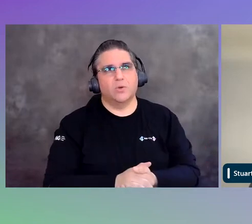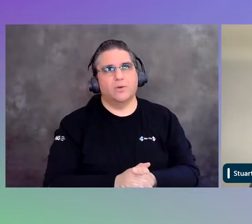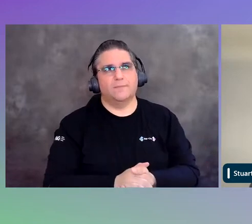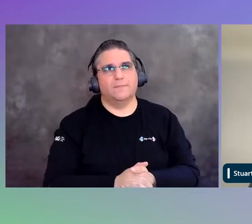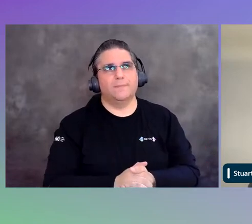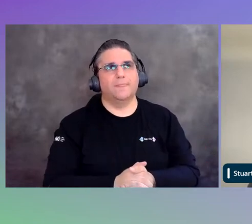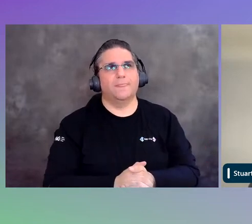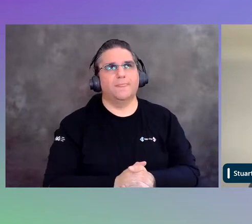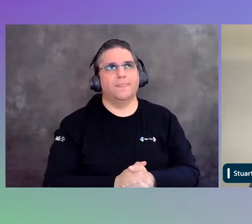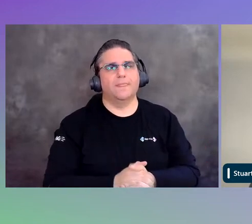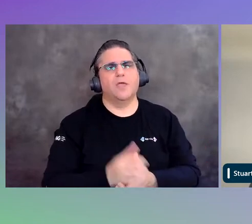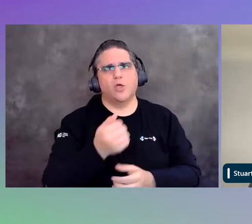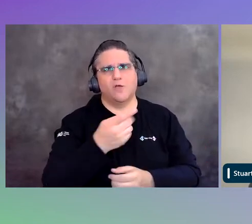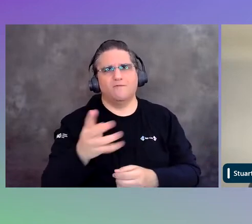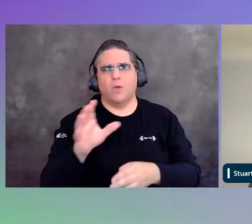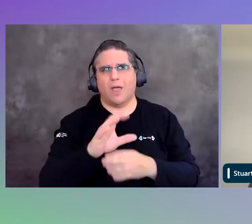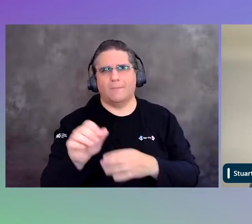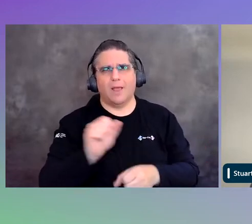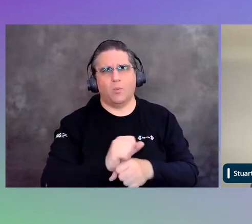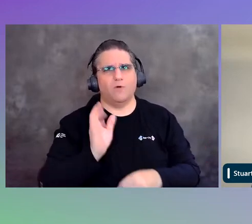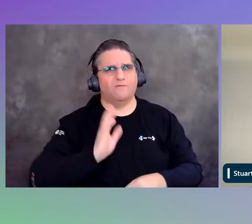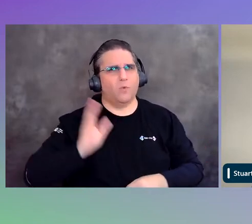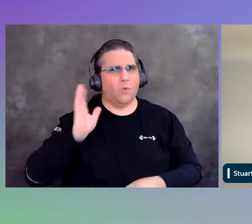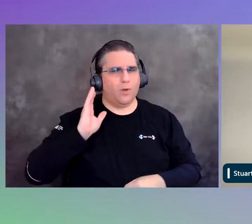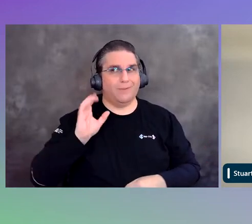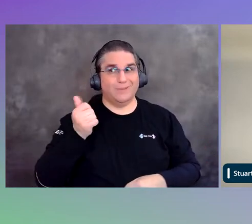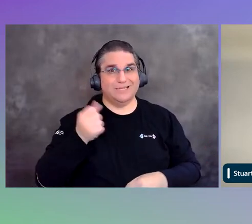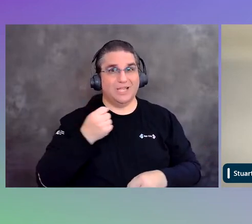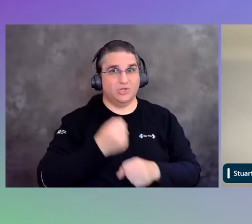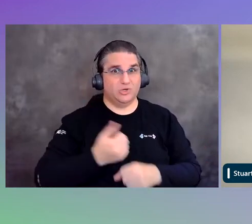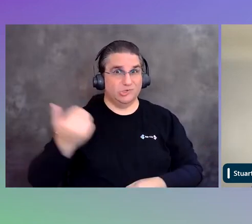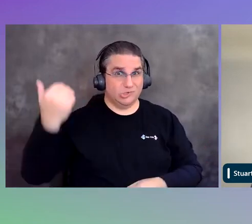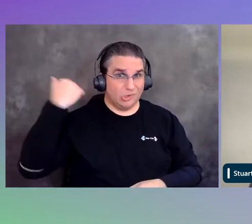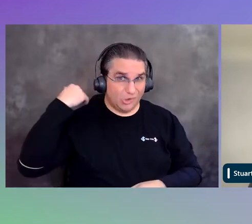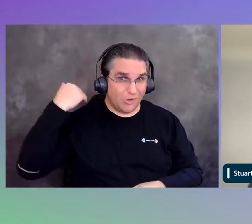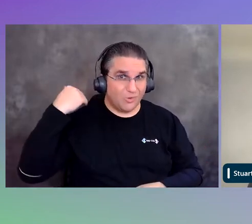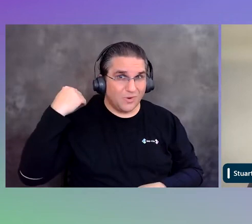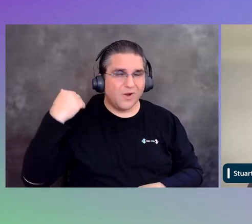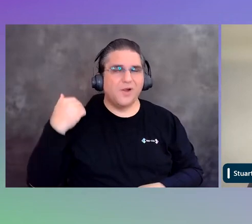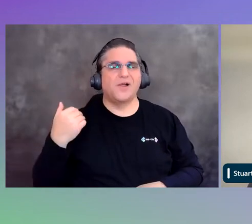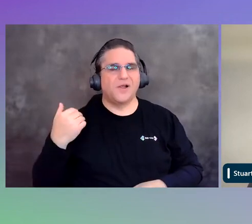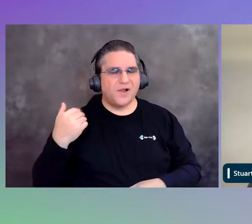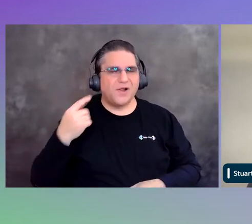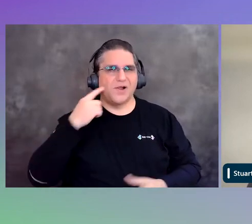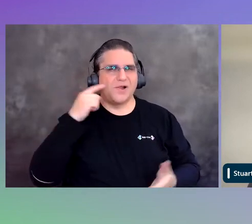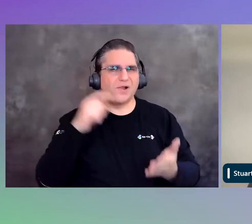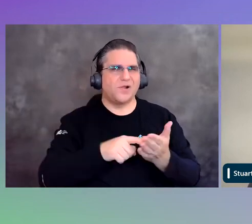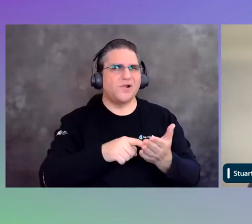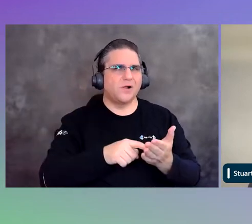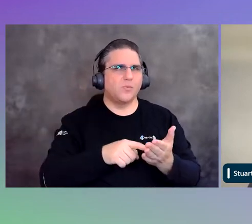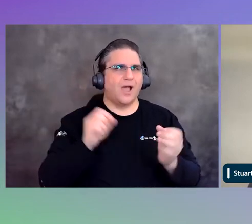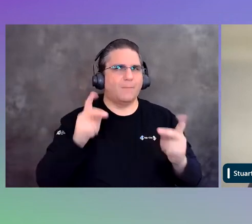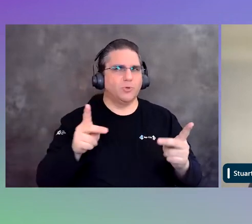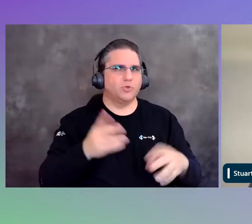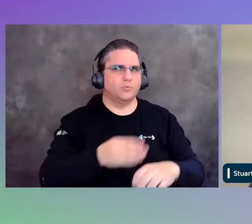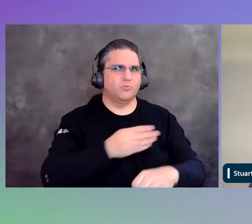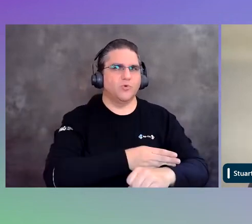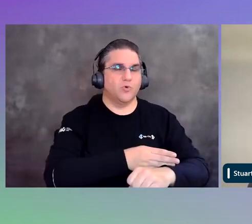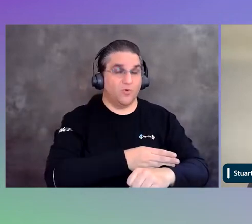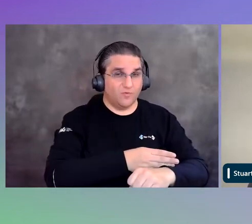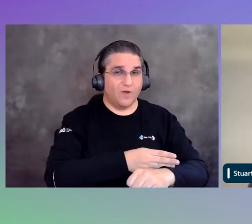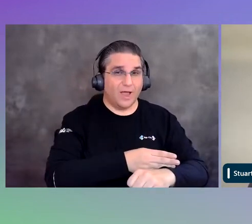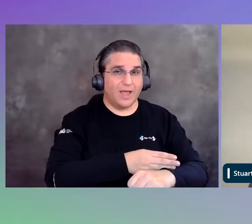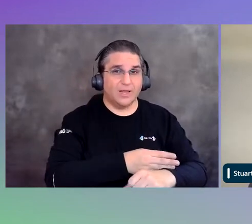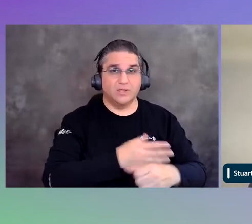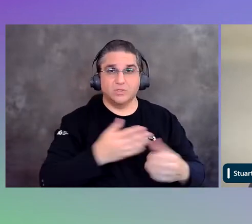companies really, like No Design System, going back 10 years ago. Okay, that's an opportunity. And is the why does the